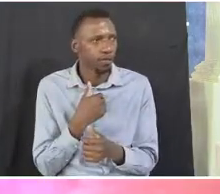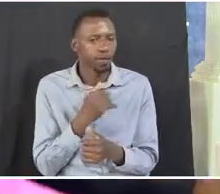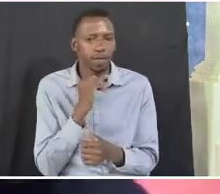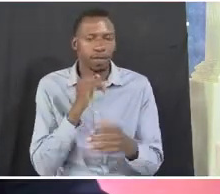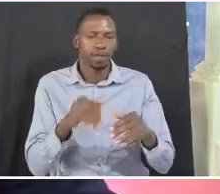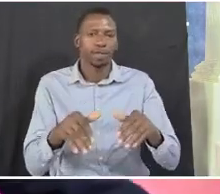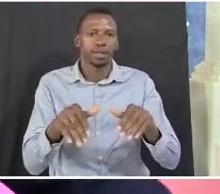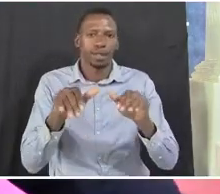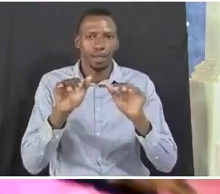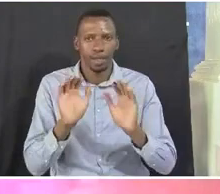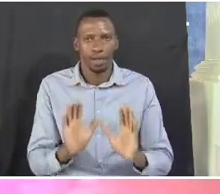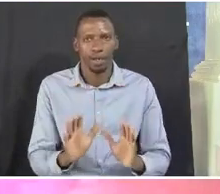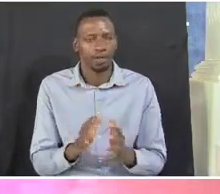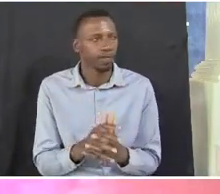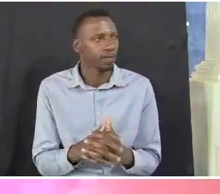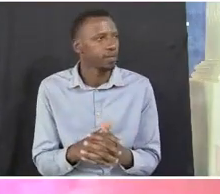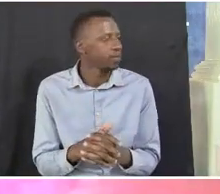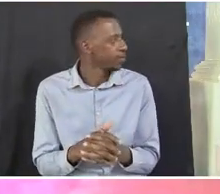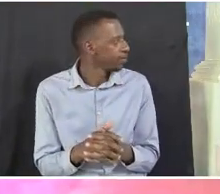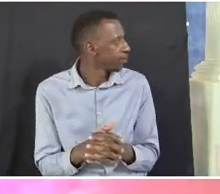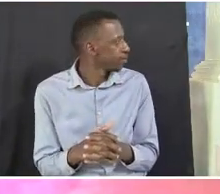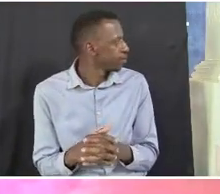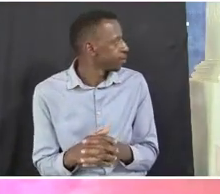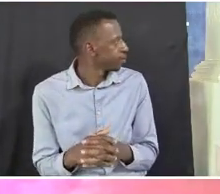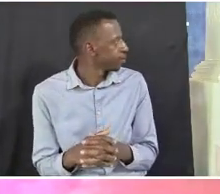grave. That's the only right we have.